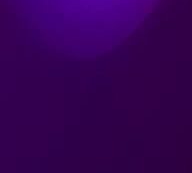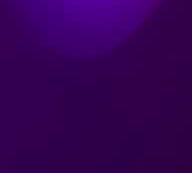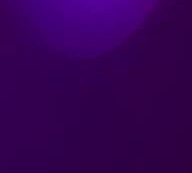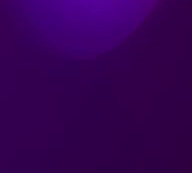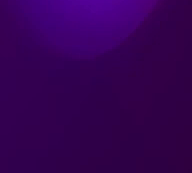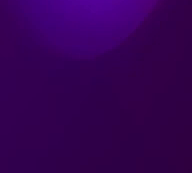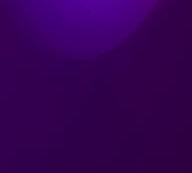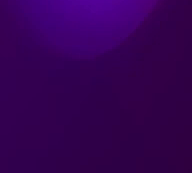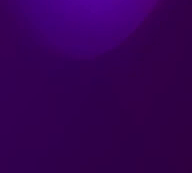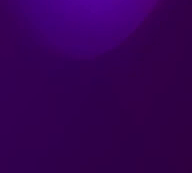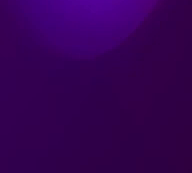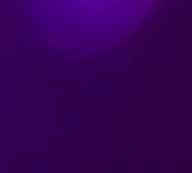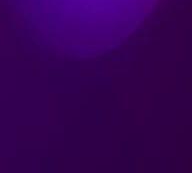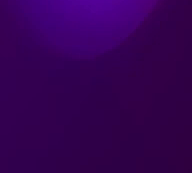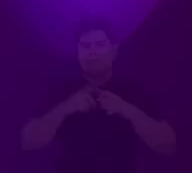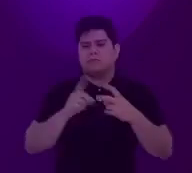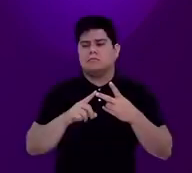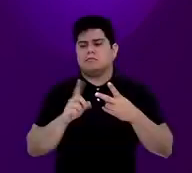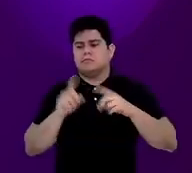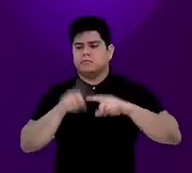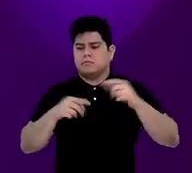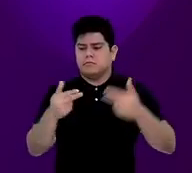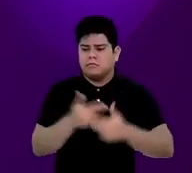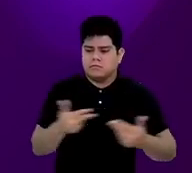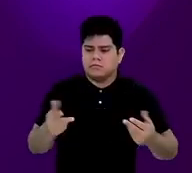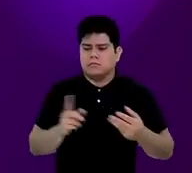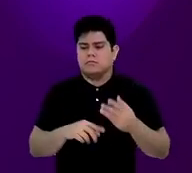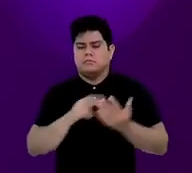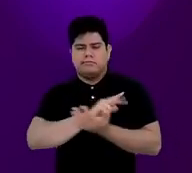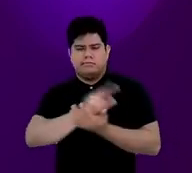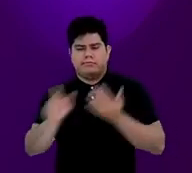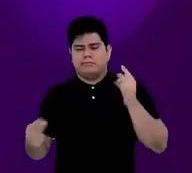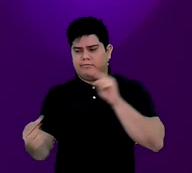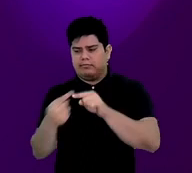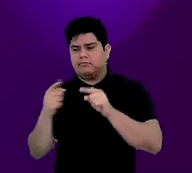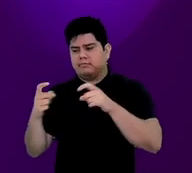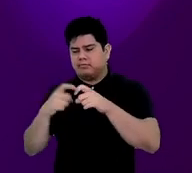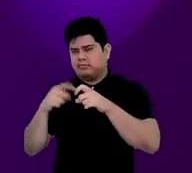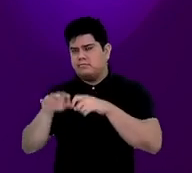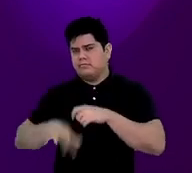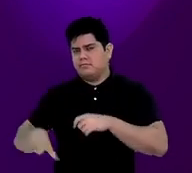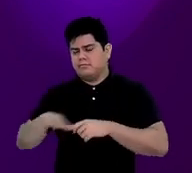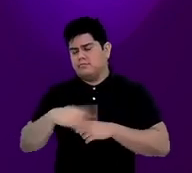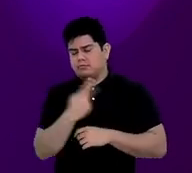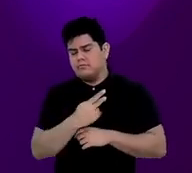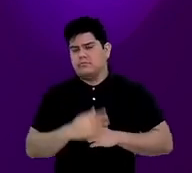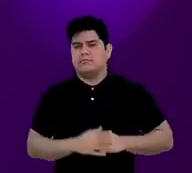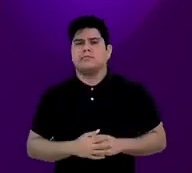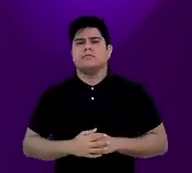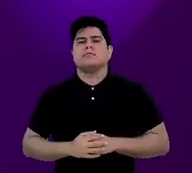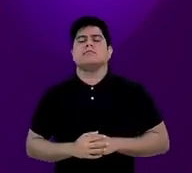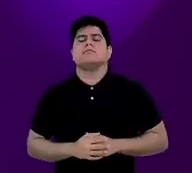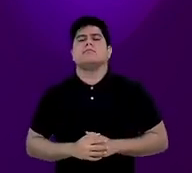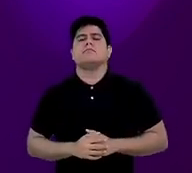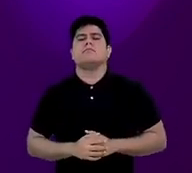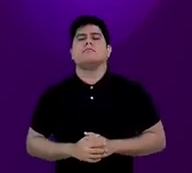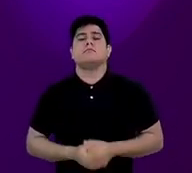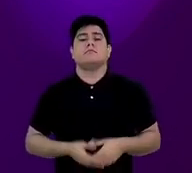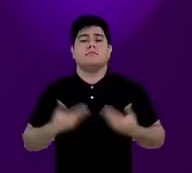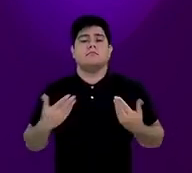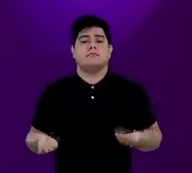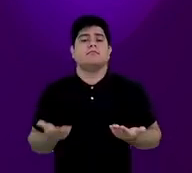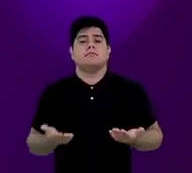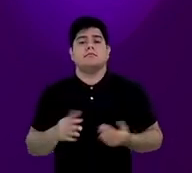and some of the clinical applications. So the history of PBM is 120 years old